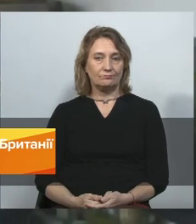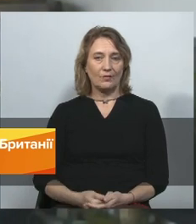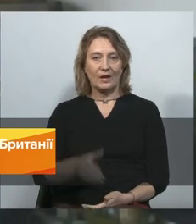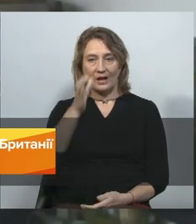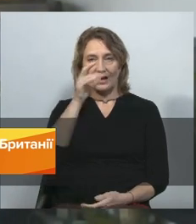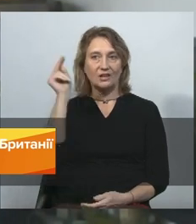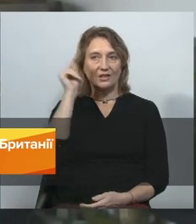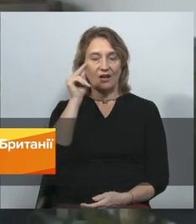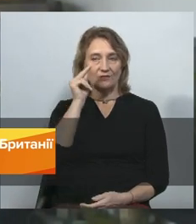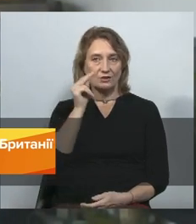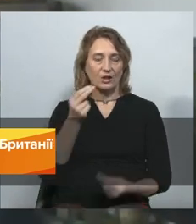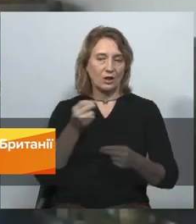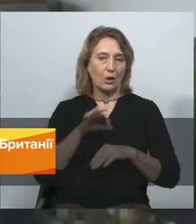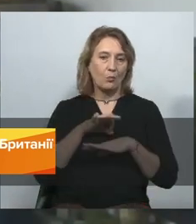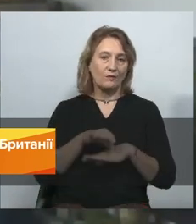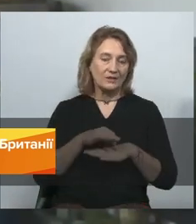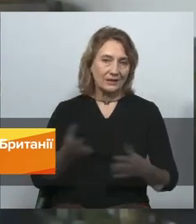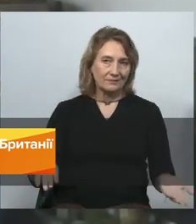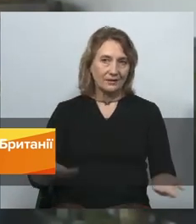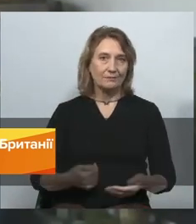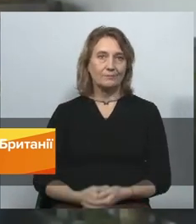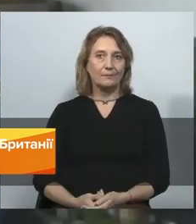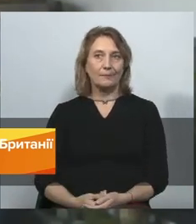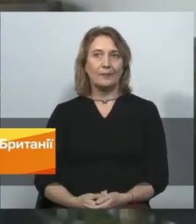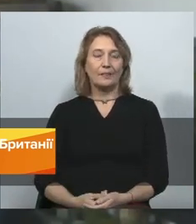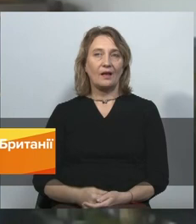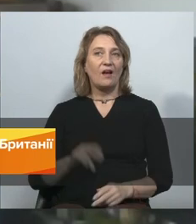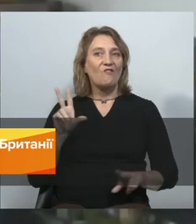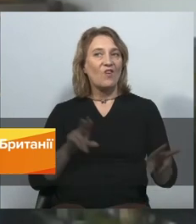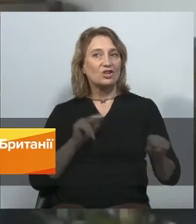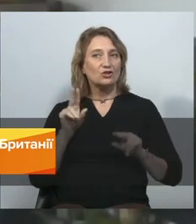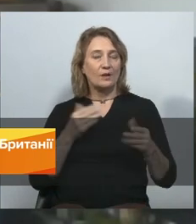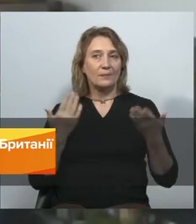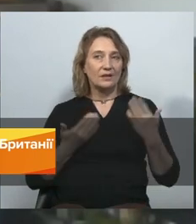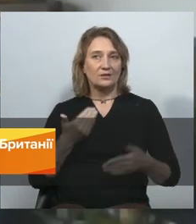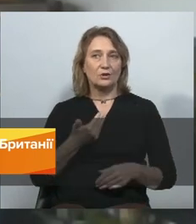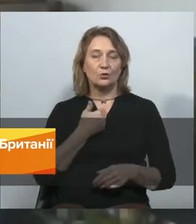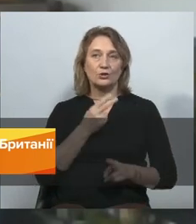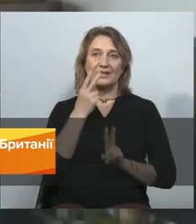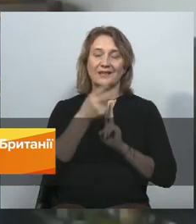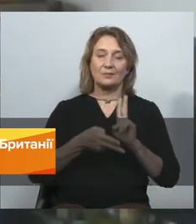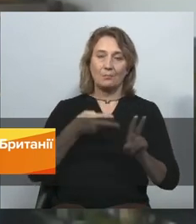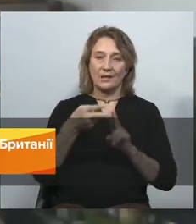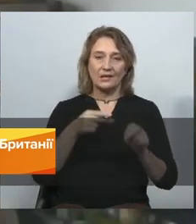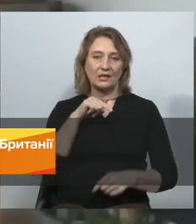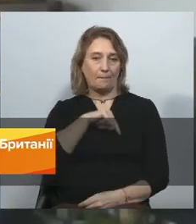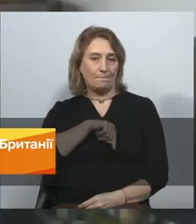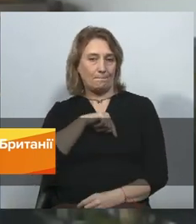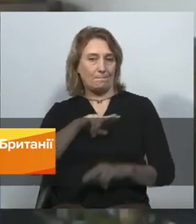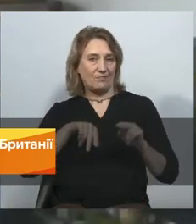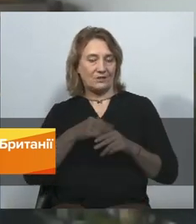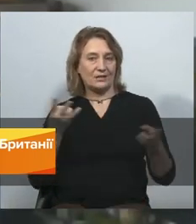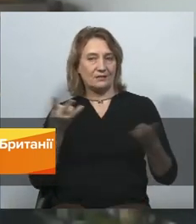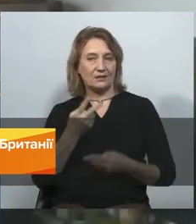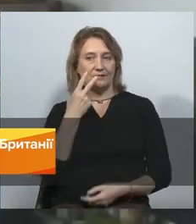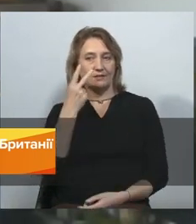COMB method. So when you want to change a behavior, a negative behavior, you look at the capability, the